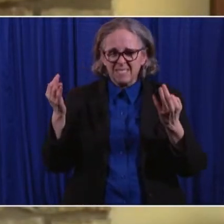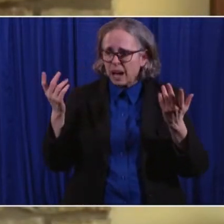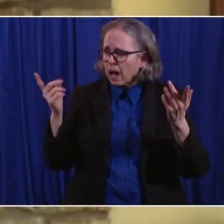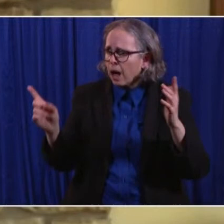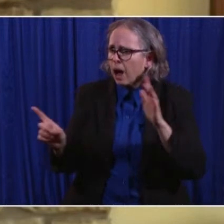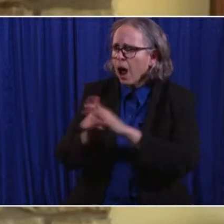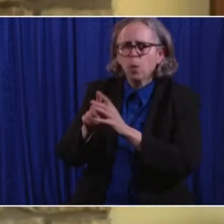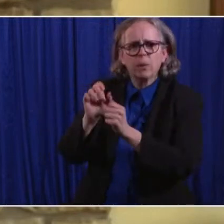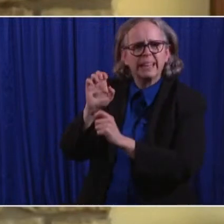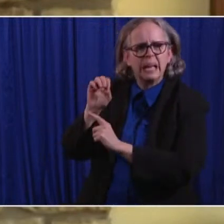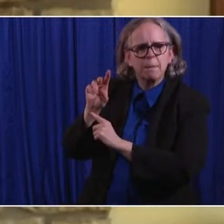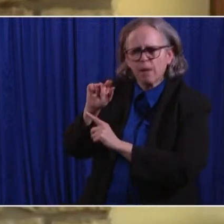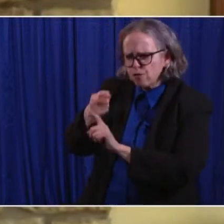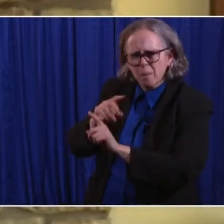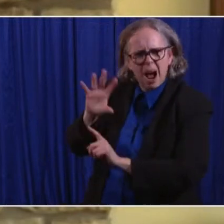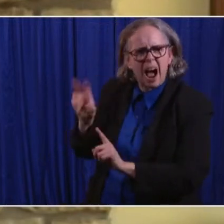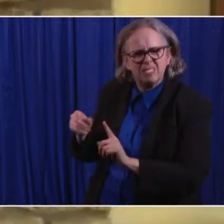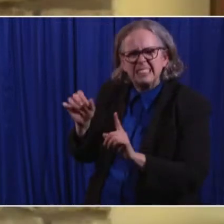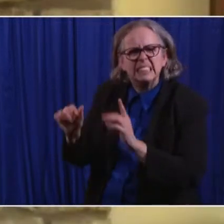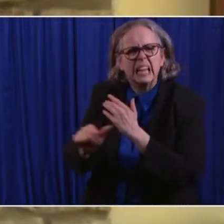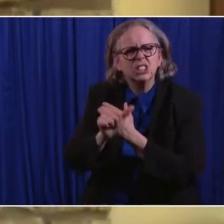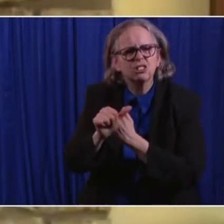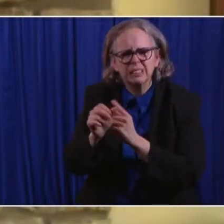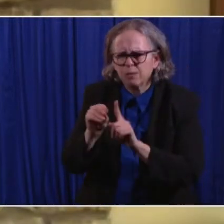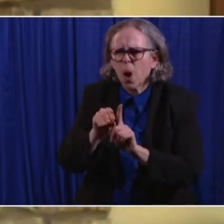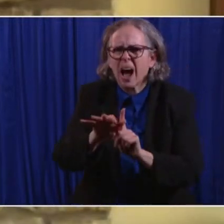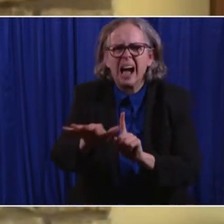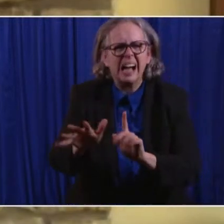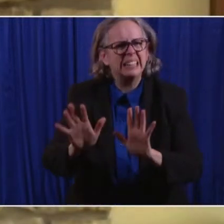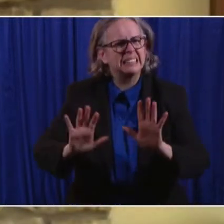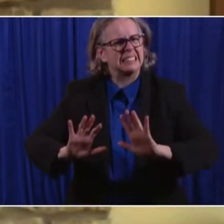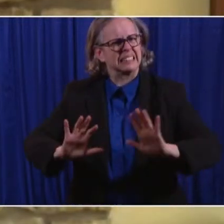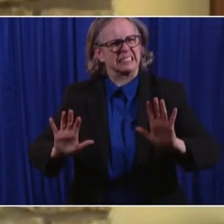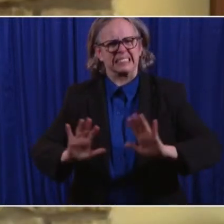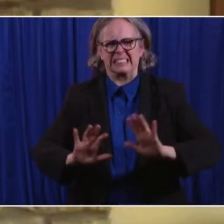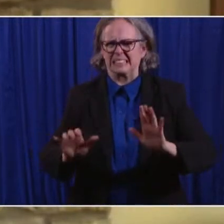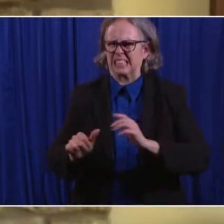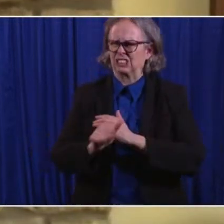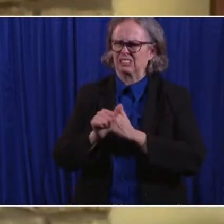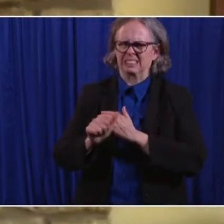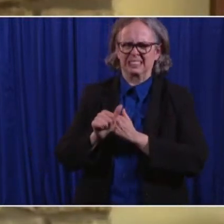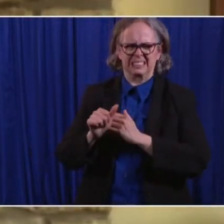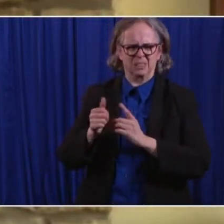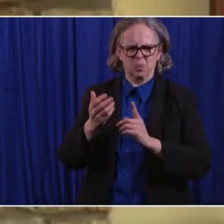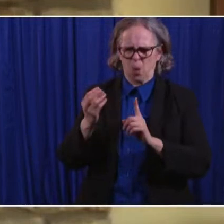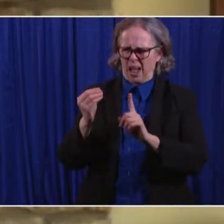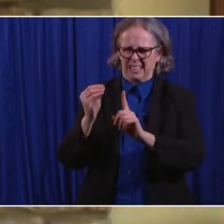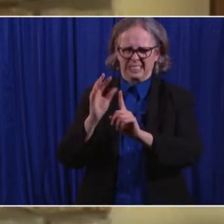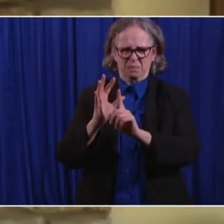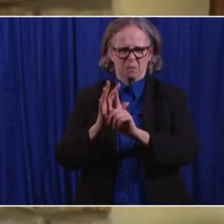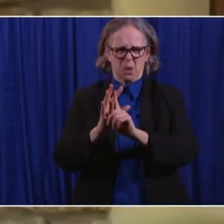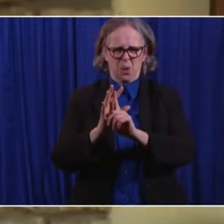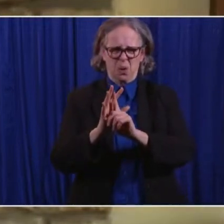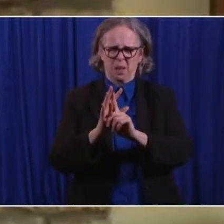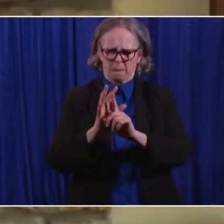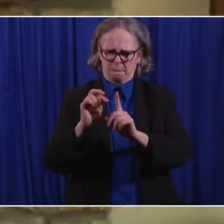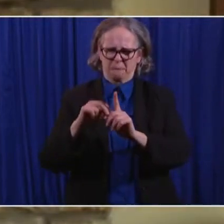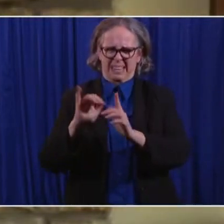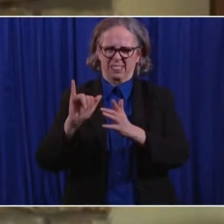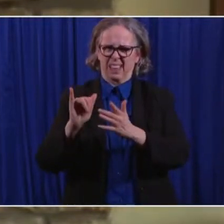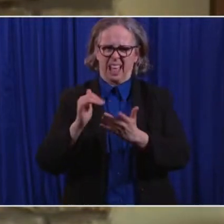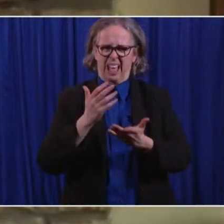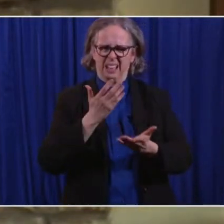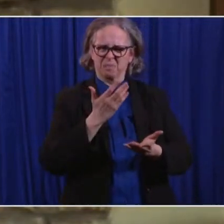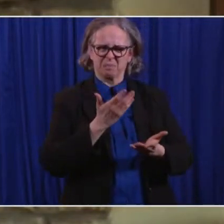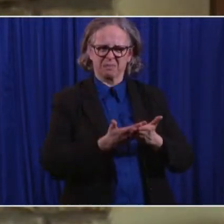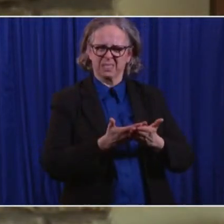States with Ebola who we know has been exposed, but we can't prove that the person that they came